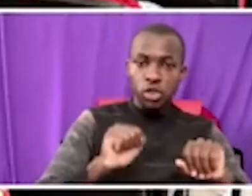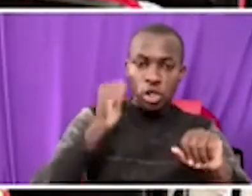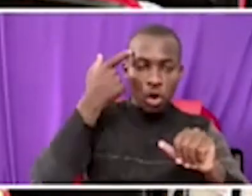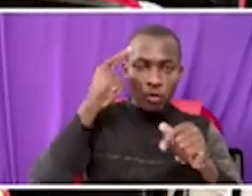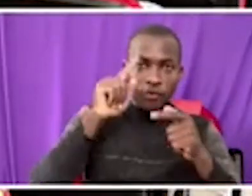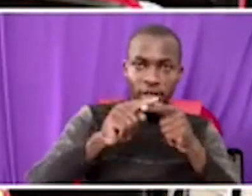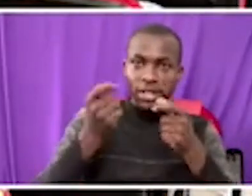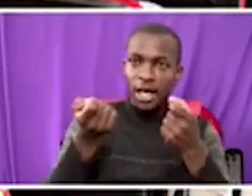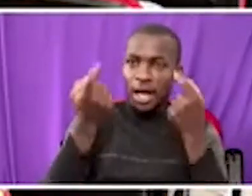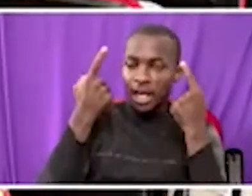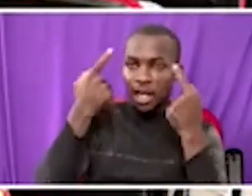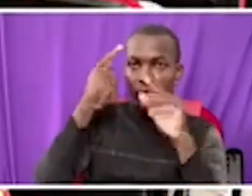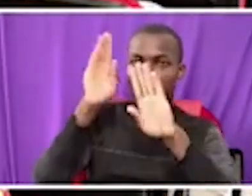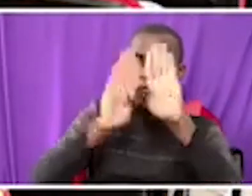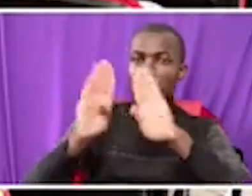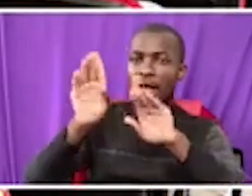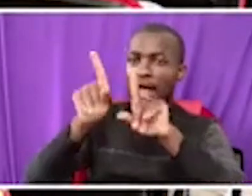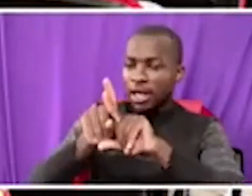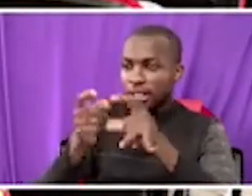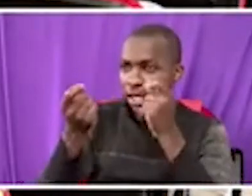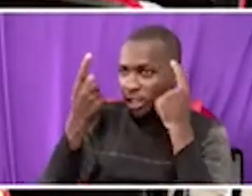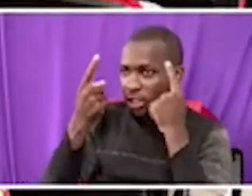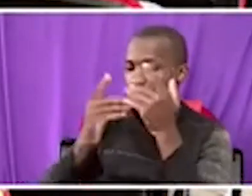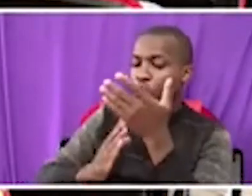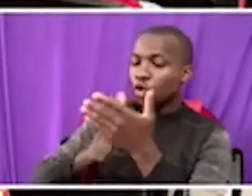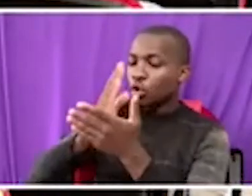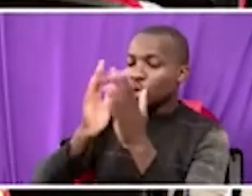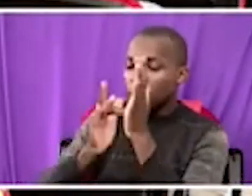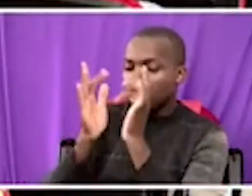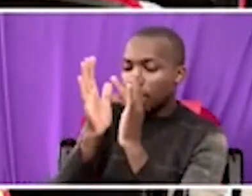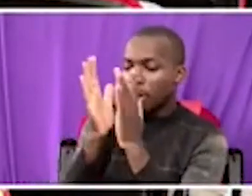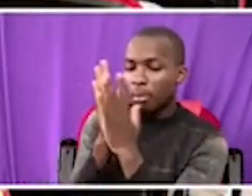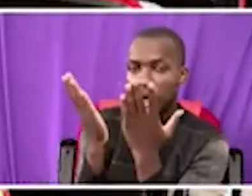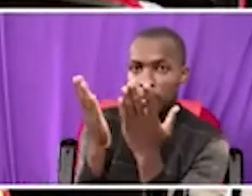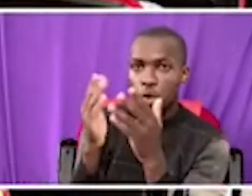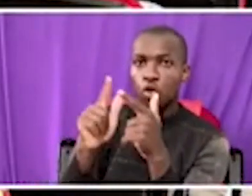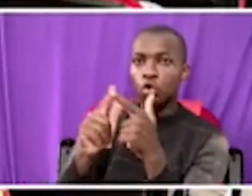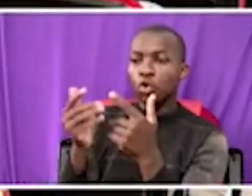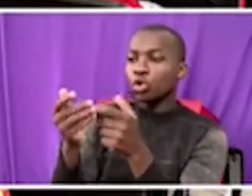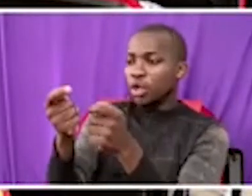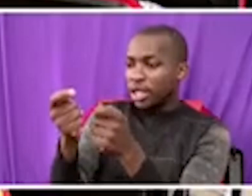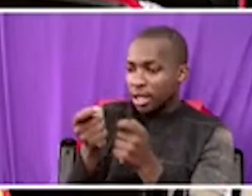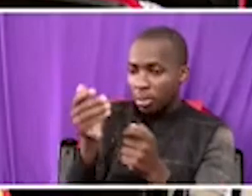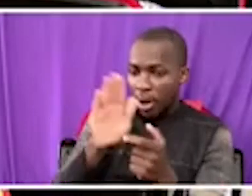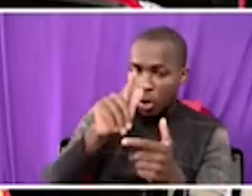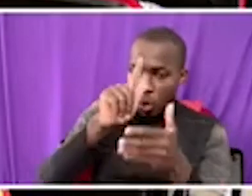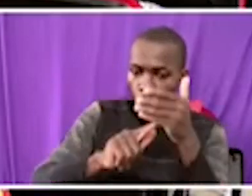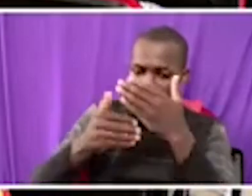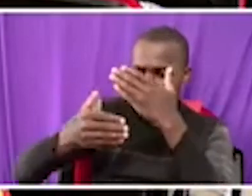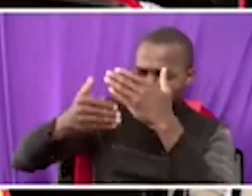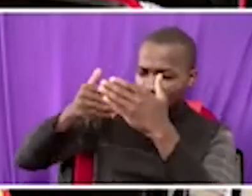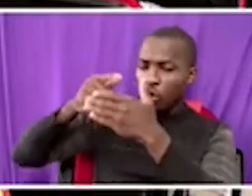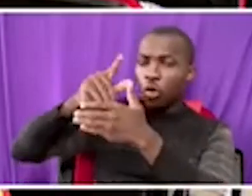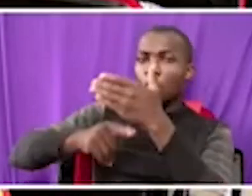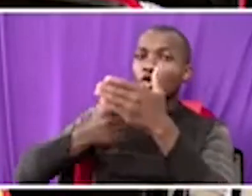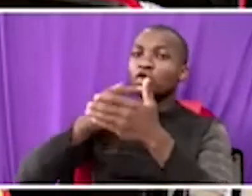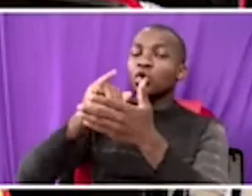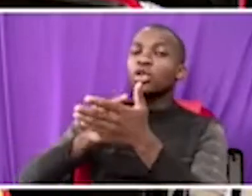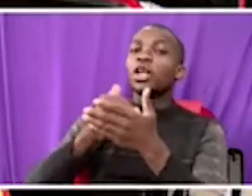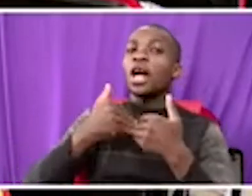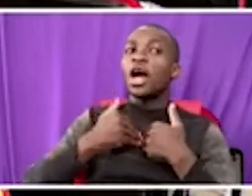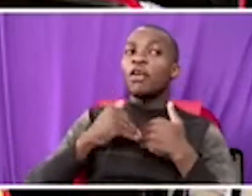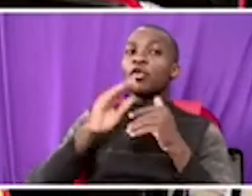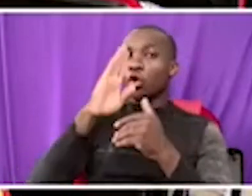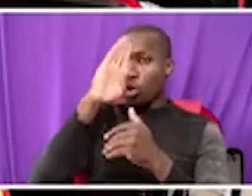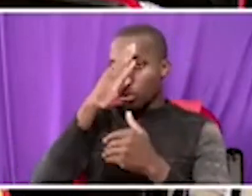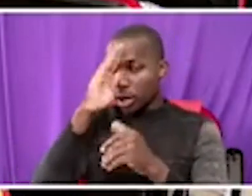of morality as understood by the Bible, take it back to what it used to be, so that we'll go to our original conception of the